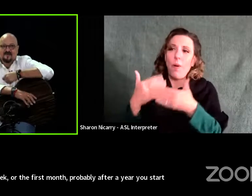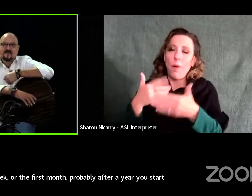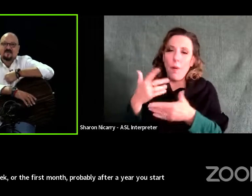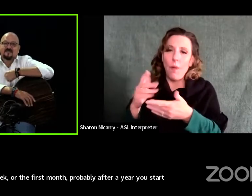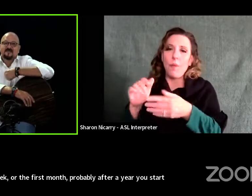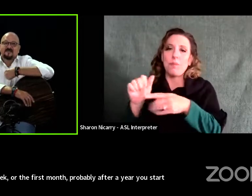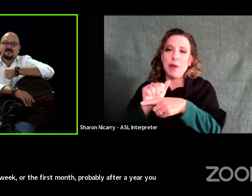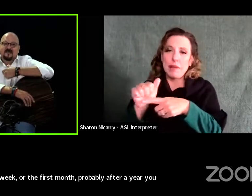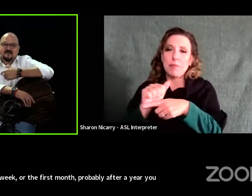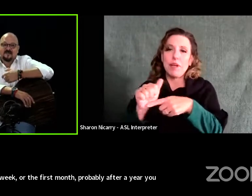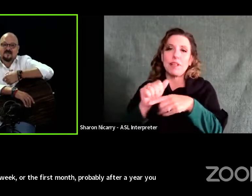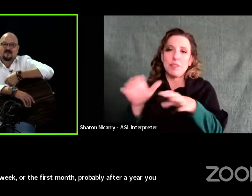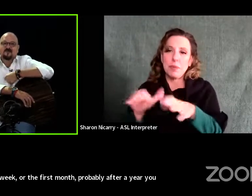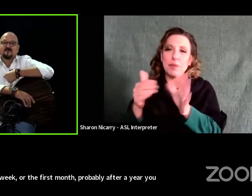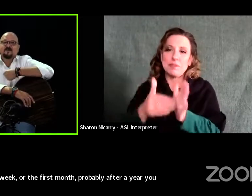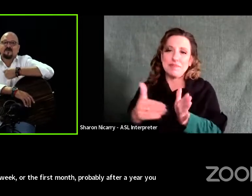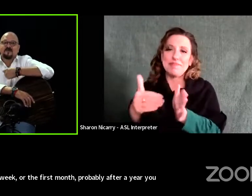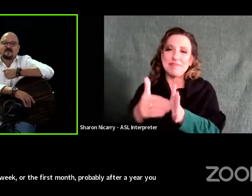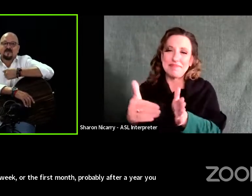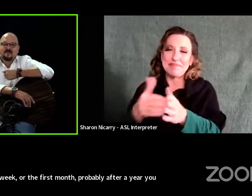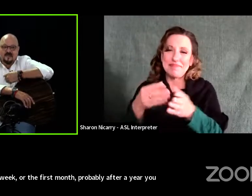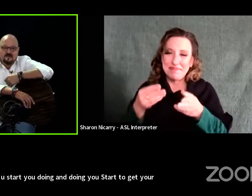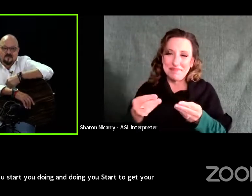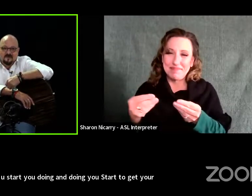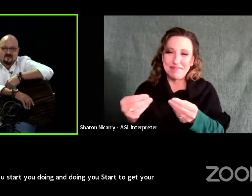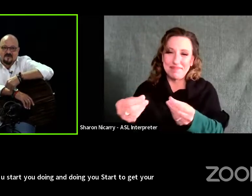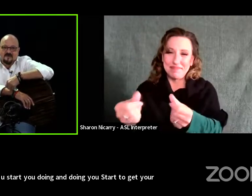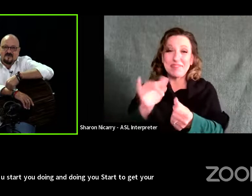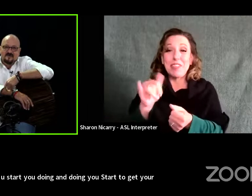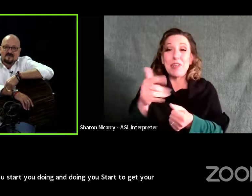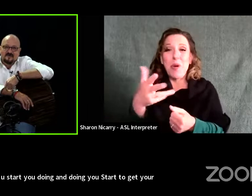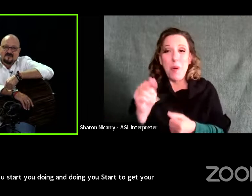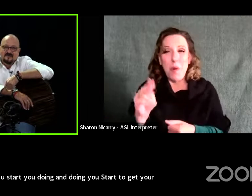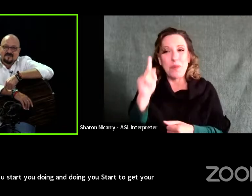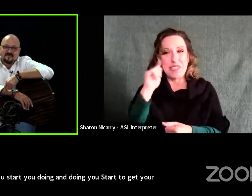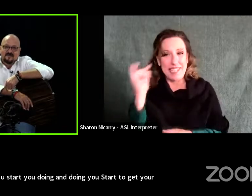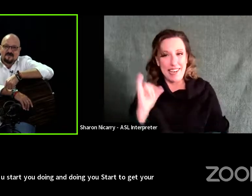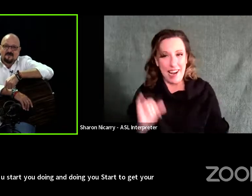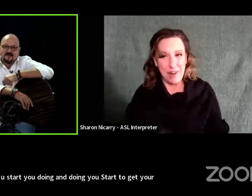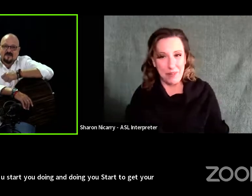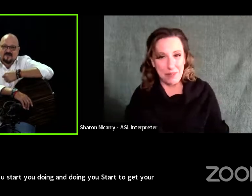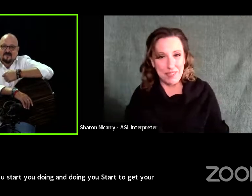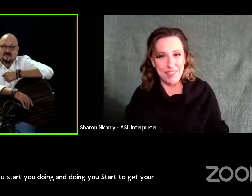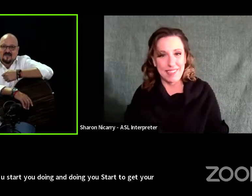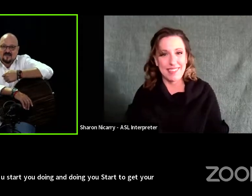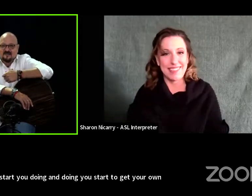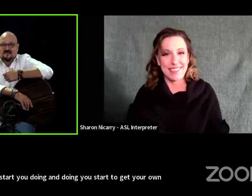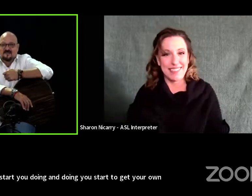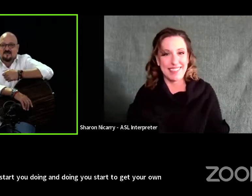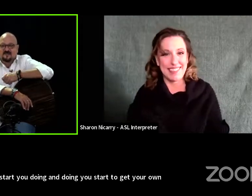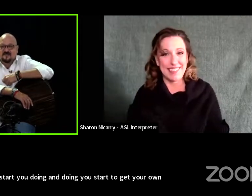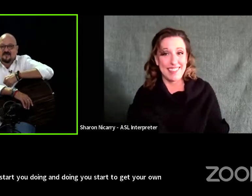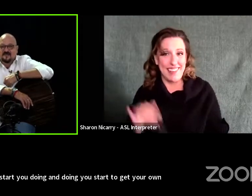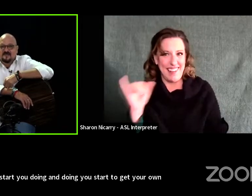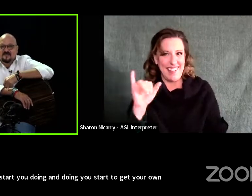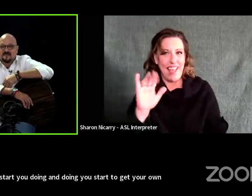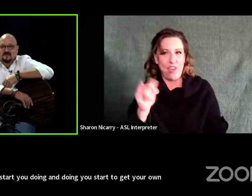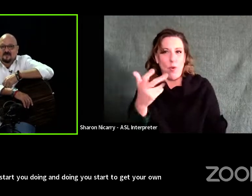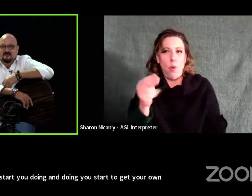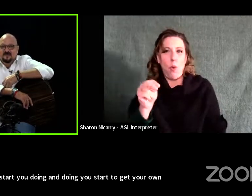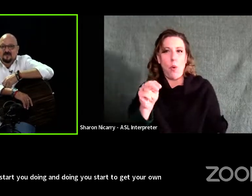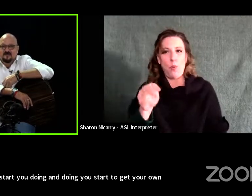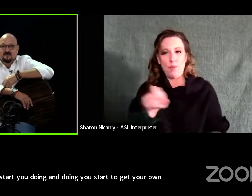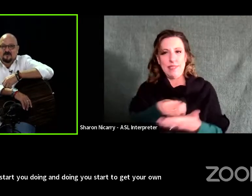you start to get your own sound. And you know, like it's like a signature,